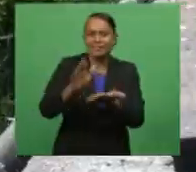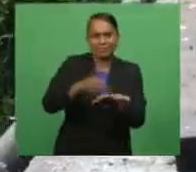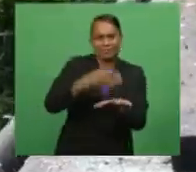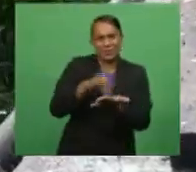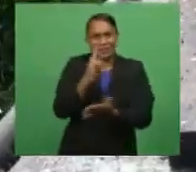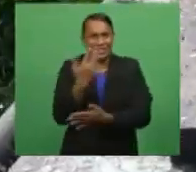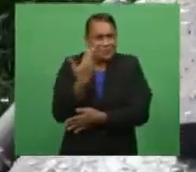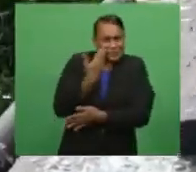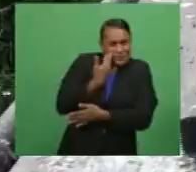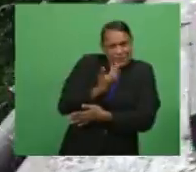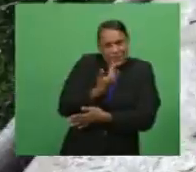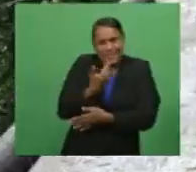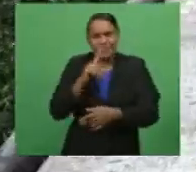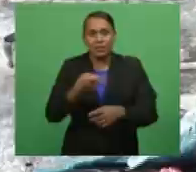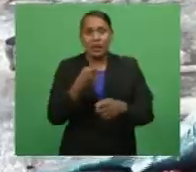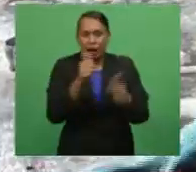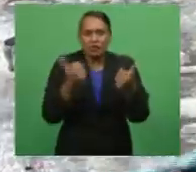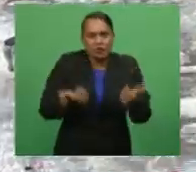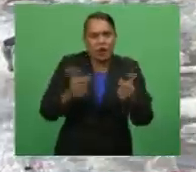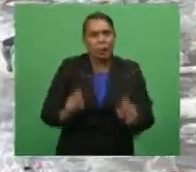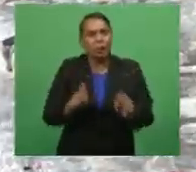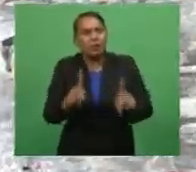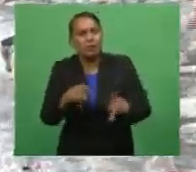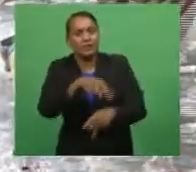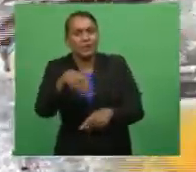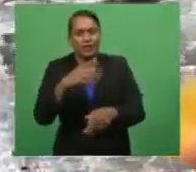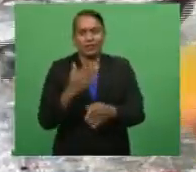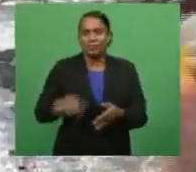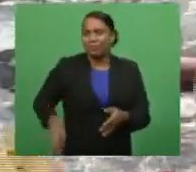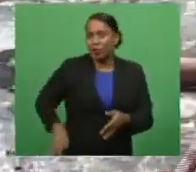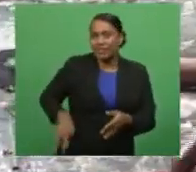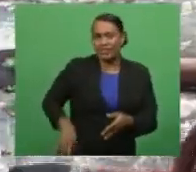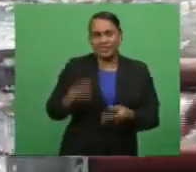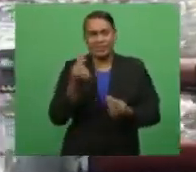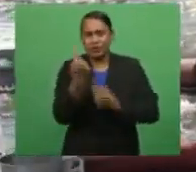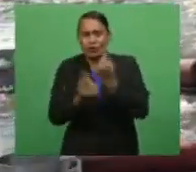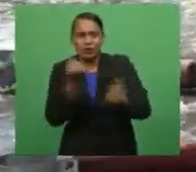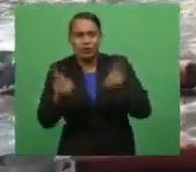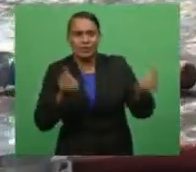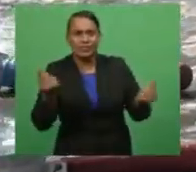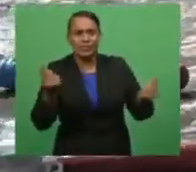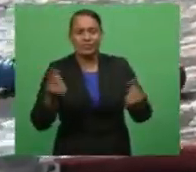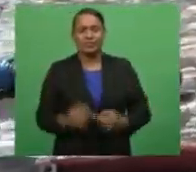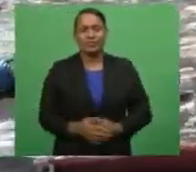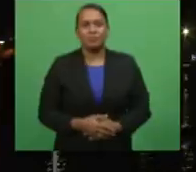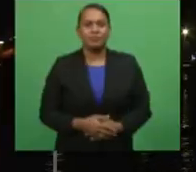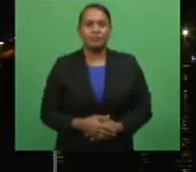to earn some income for themselves. Koroi Tandulala, FBC News.